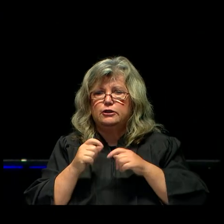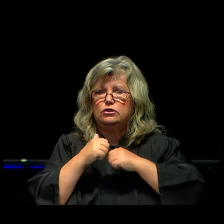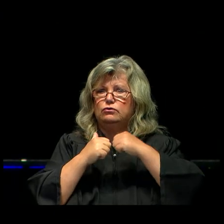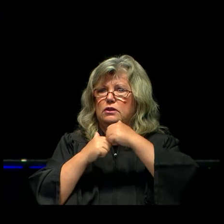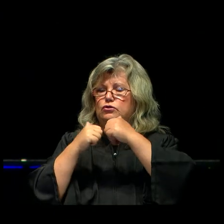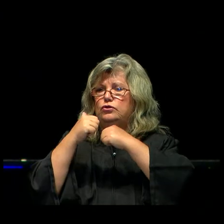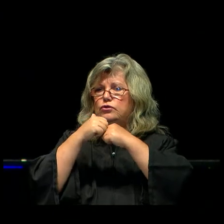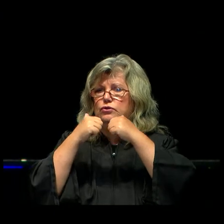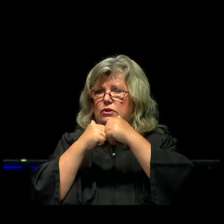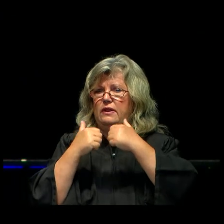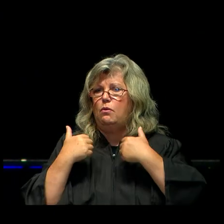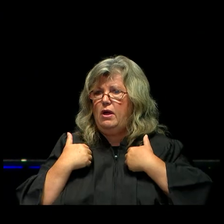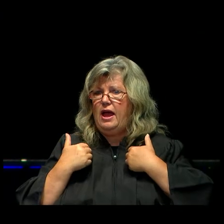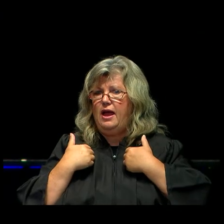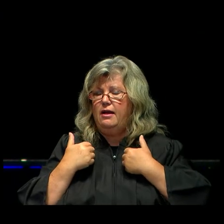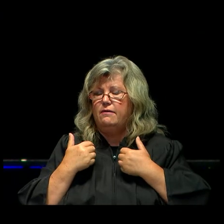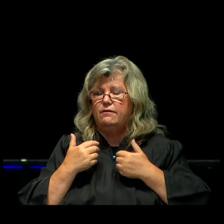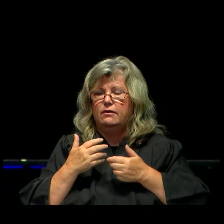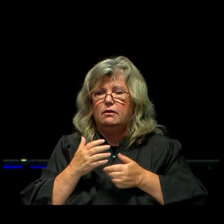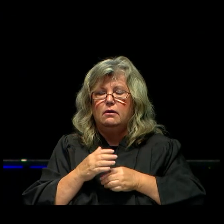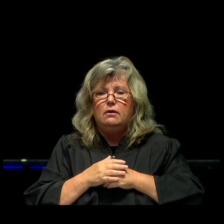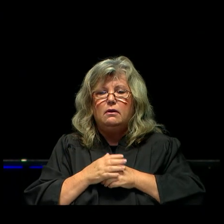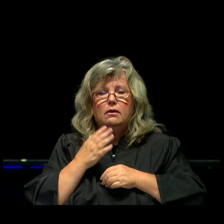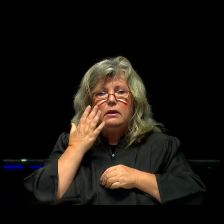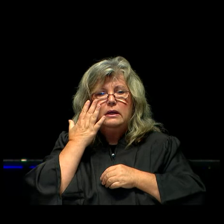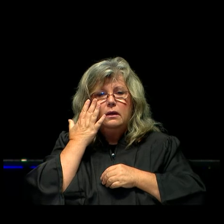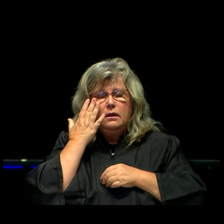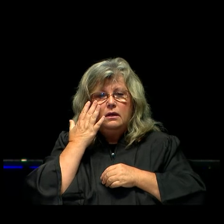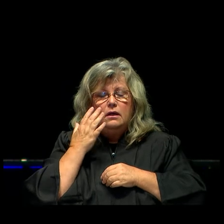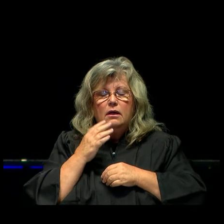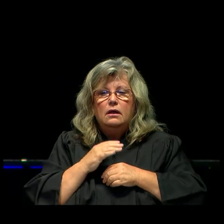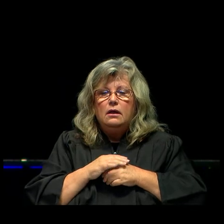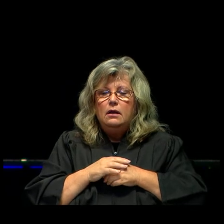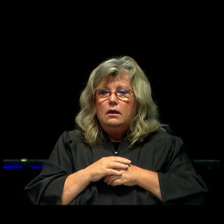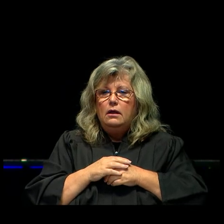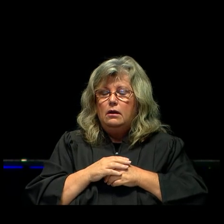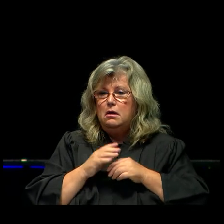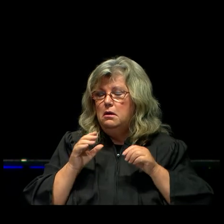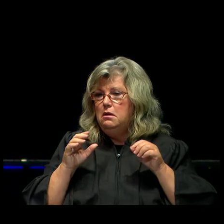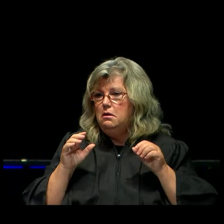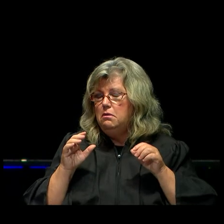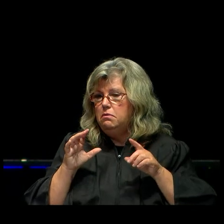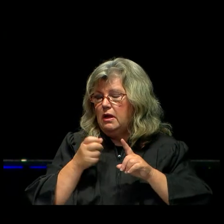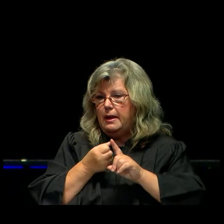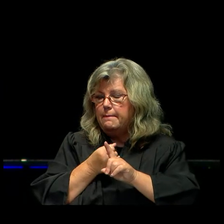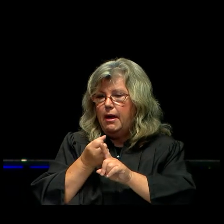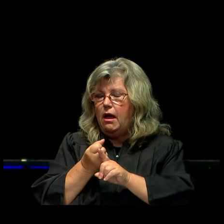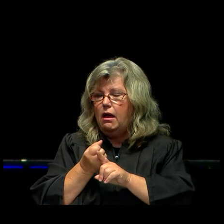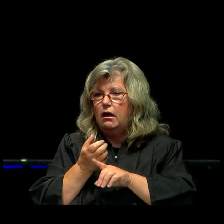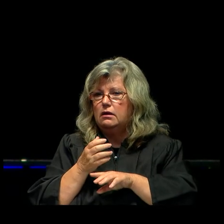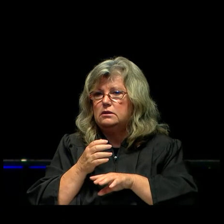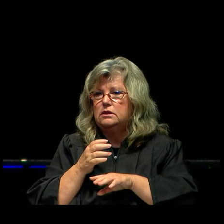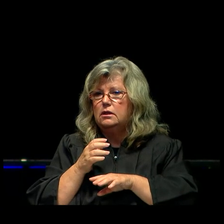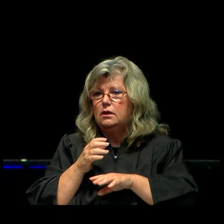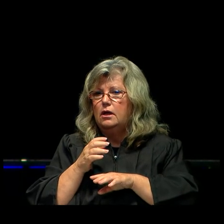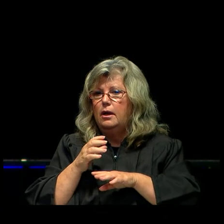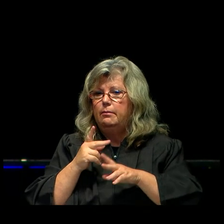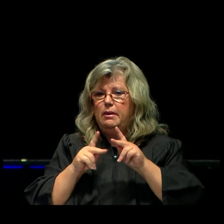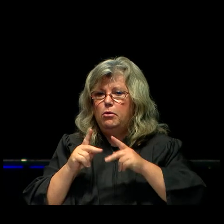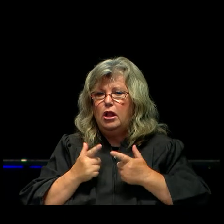structures that we have, our infrastructure. We're looking at the impacts on these coastal